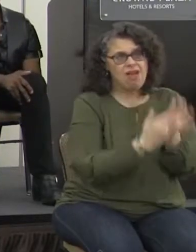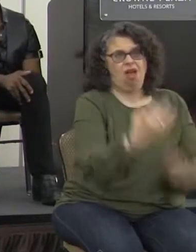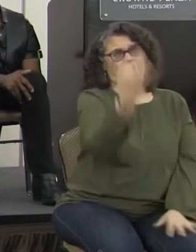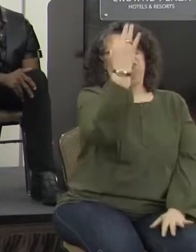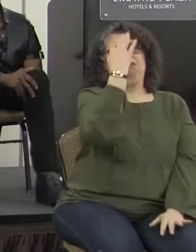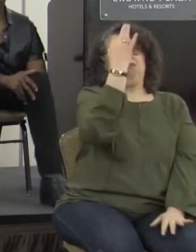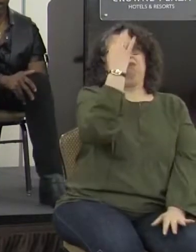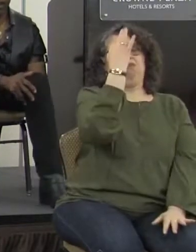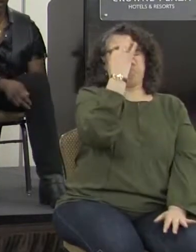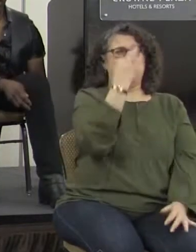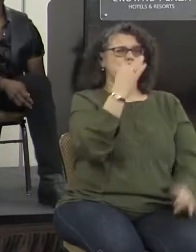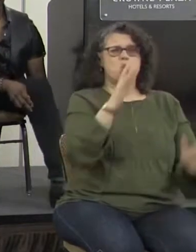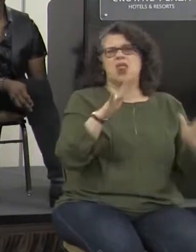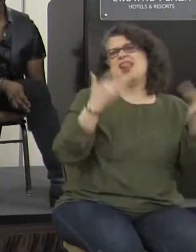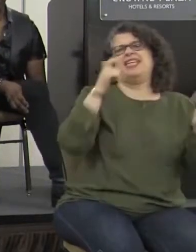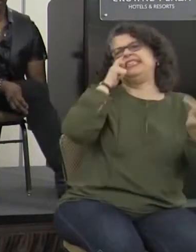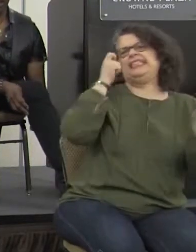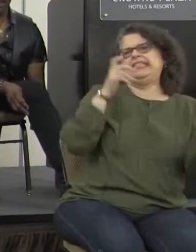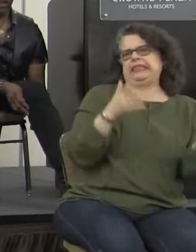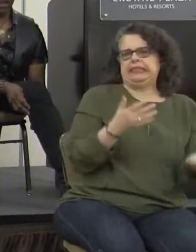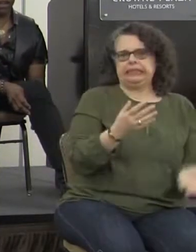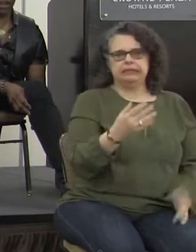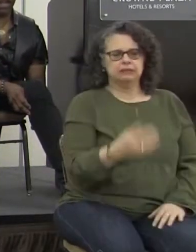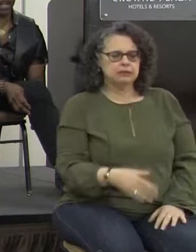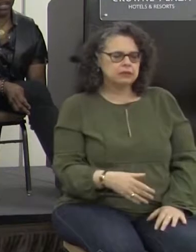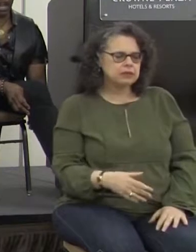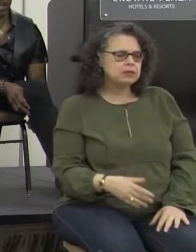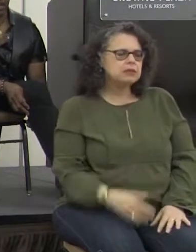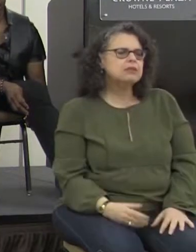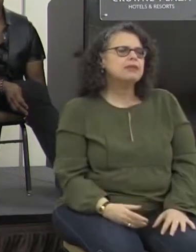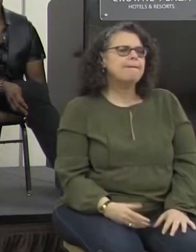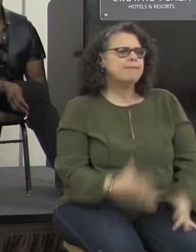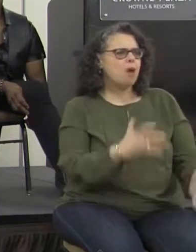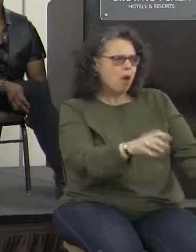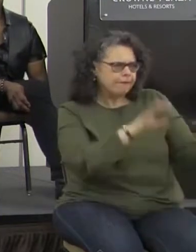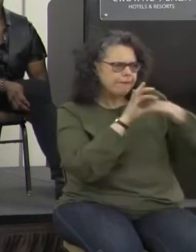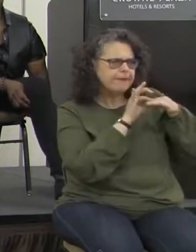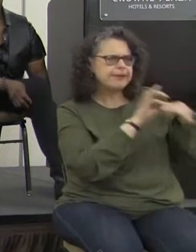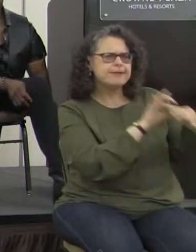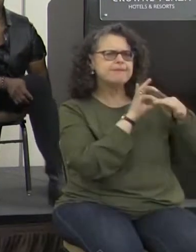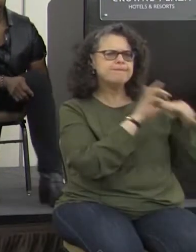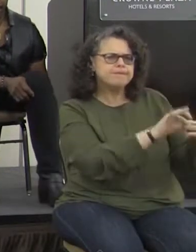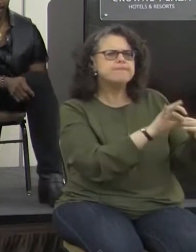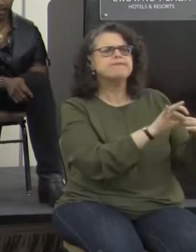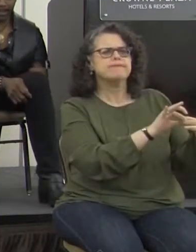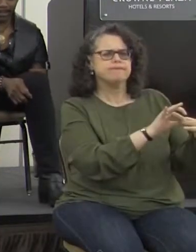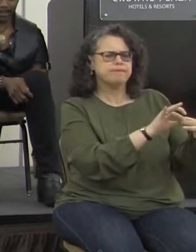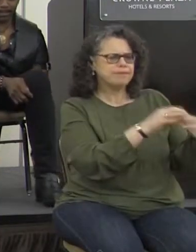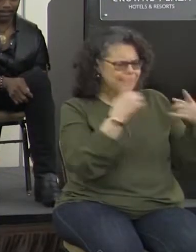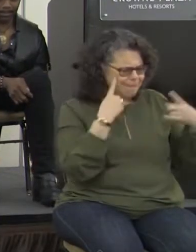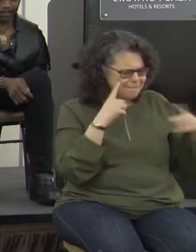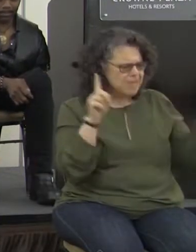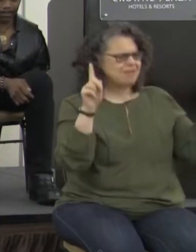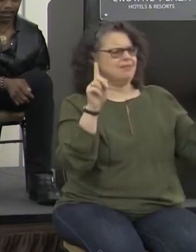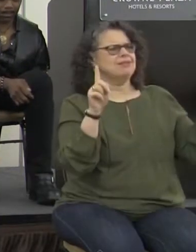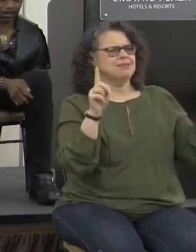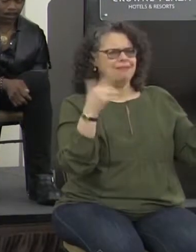I was the light one in the family. So I wanted that connection. And finally, I had that